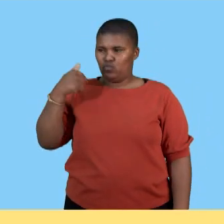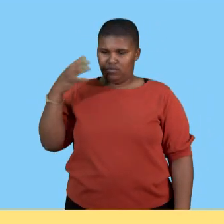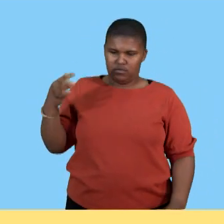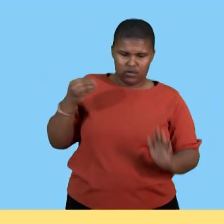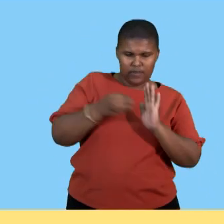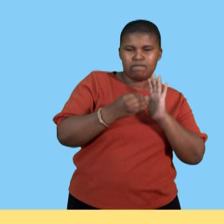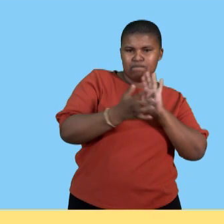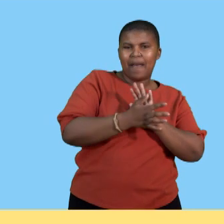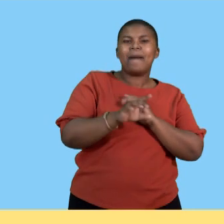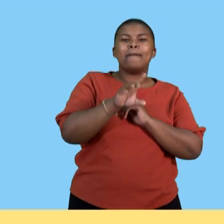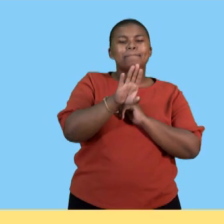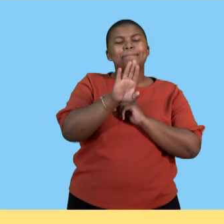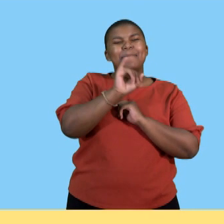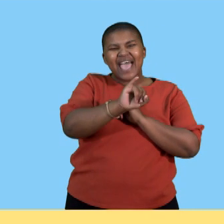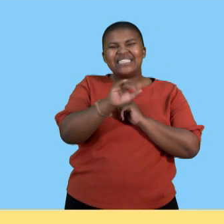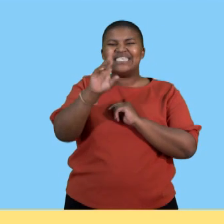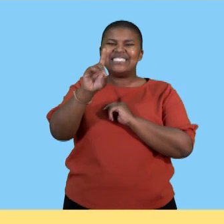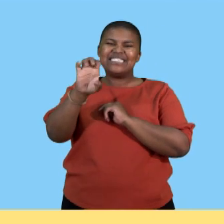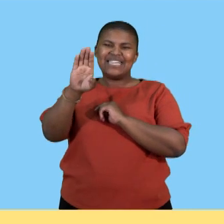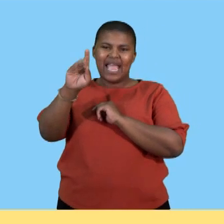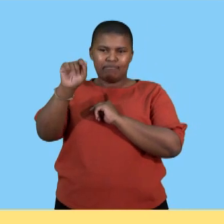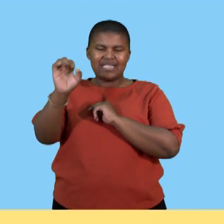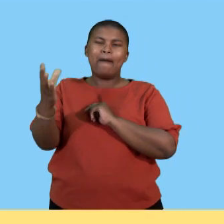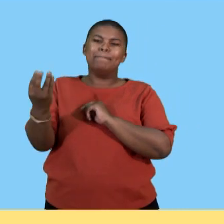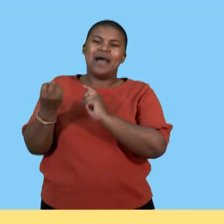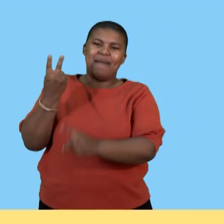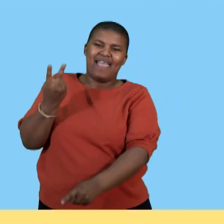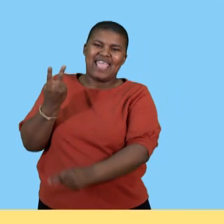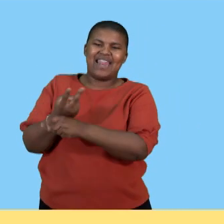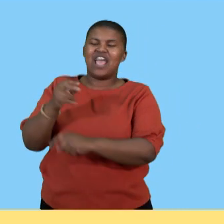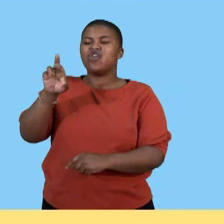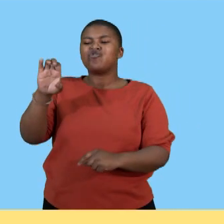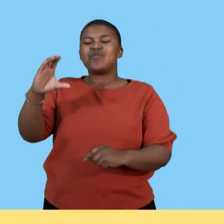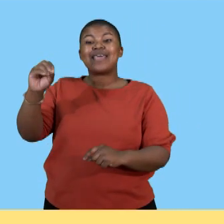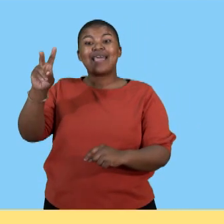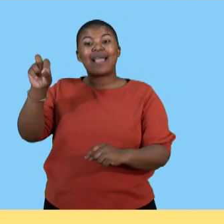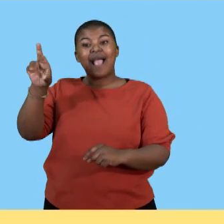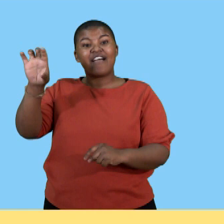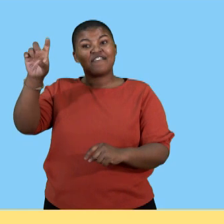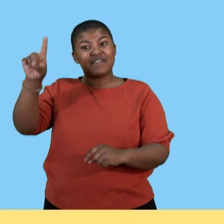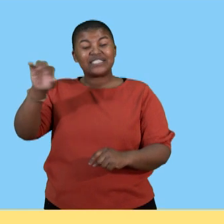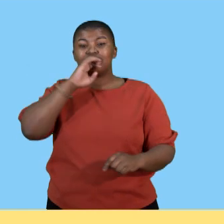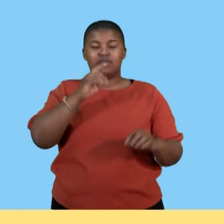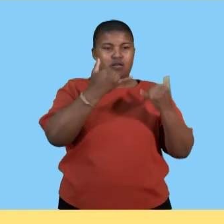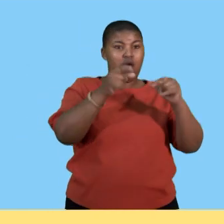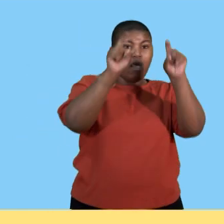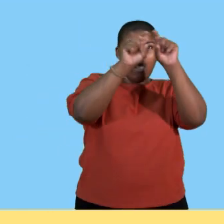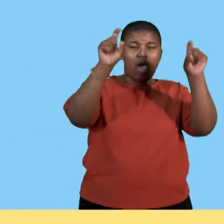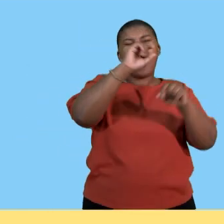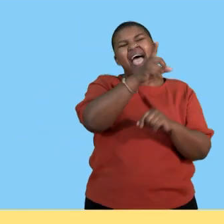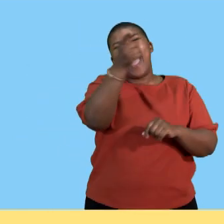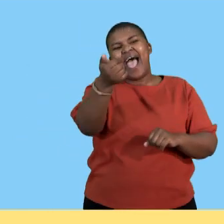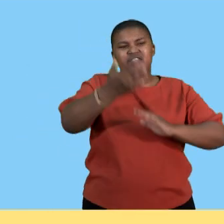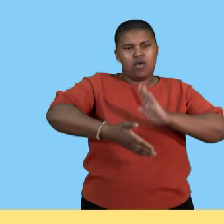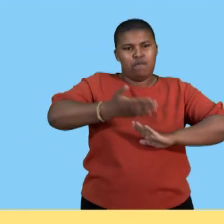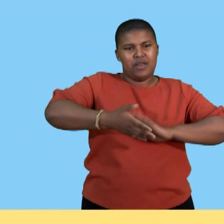bad debts recovered. So we're coming here now. Under other operating income, we'll record what is